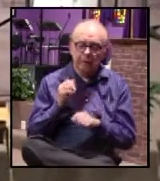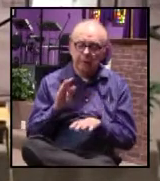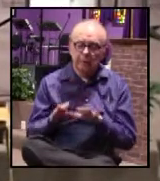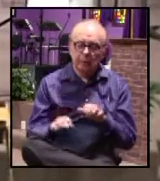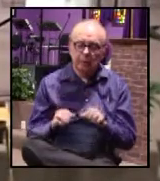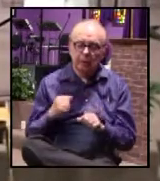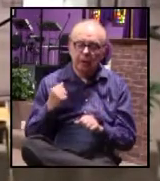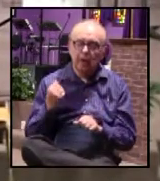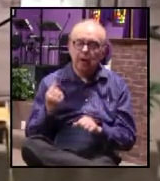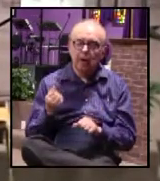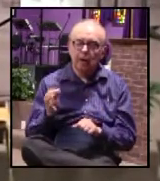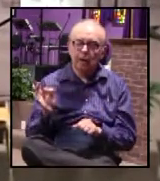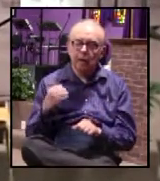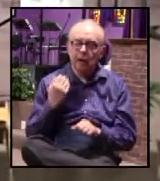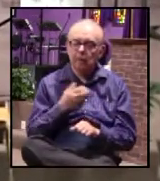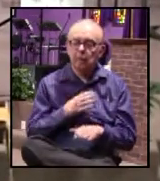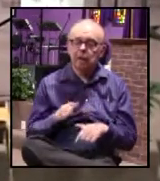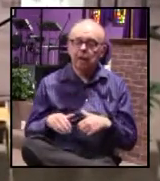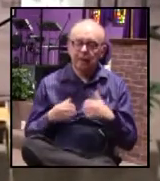life.